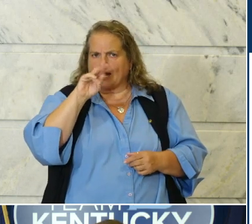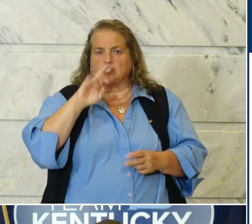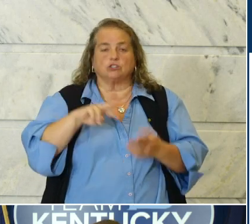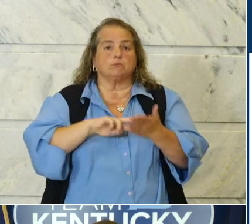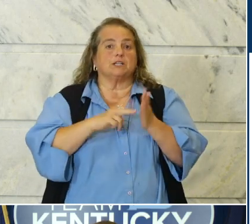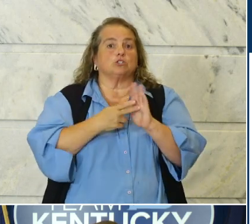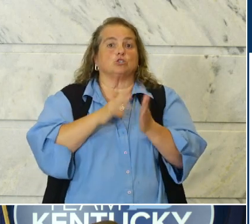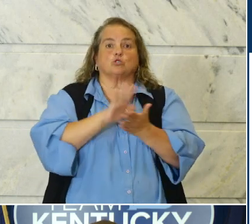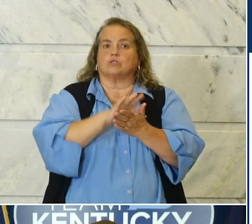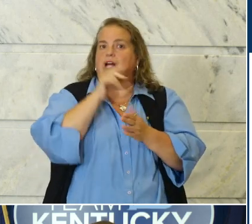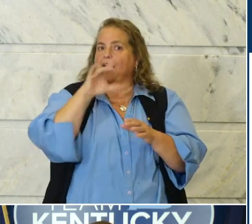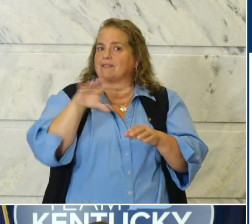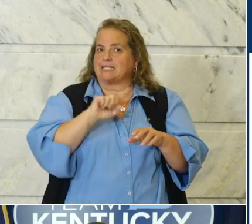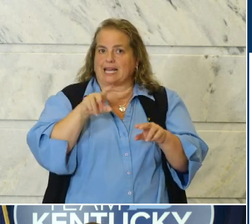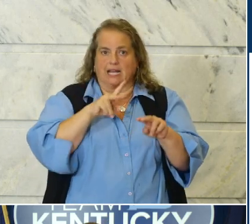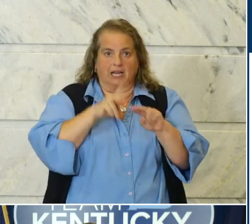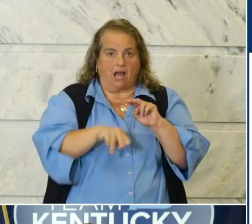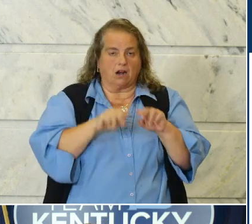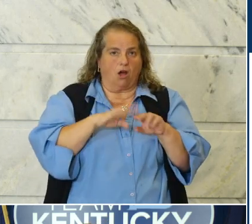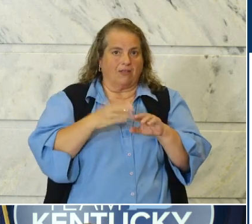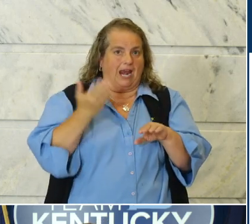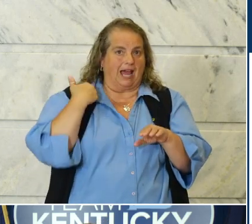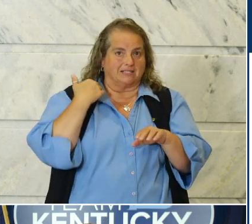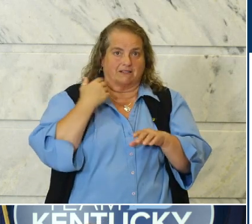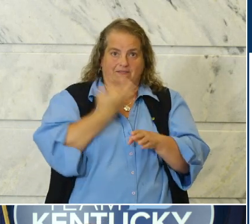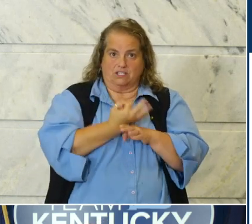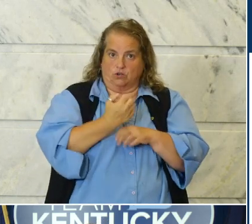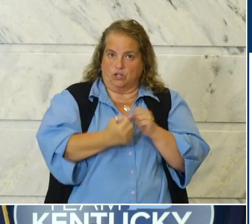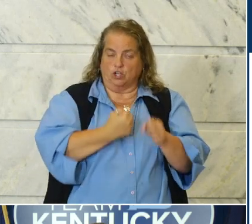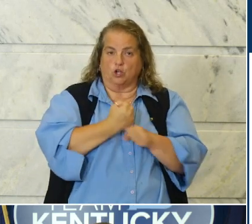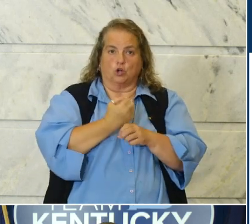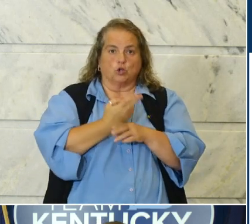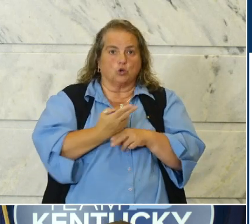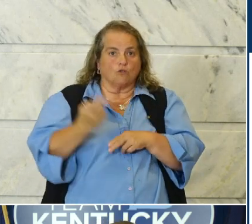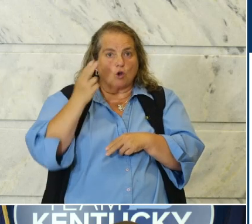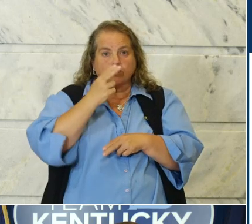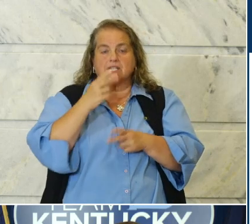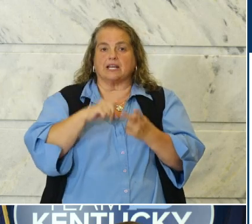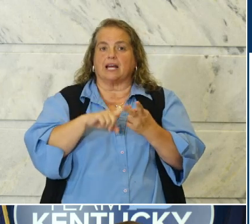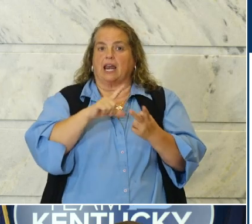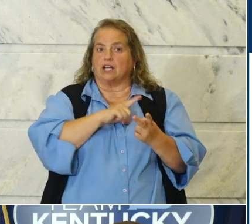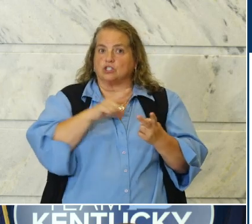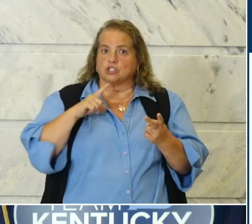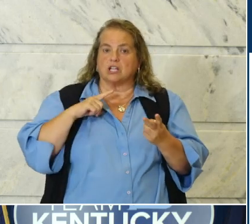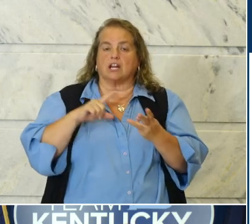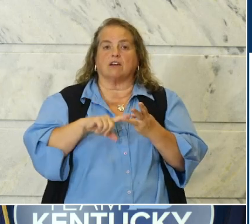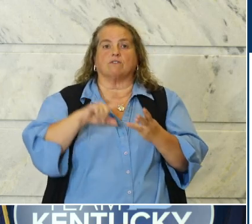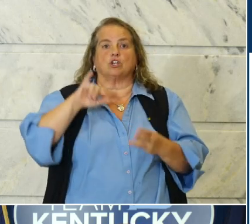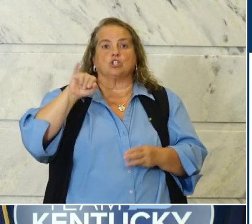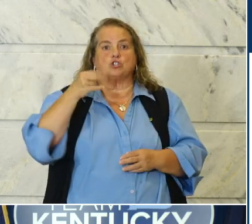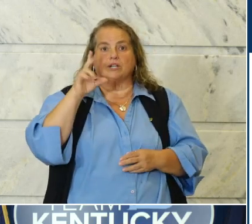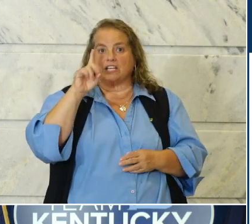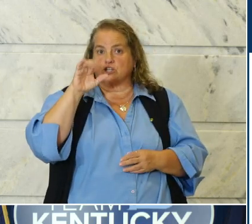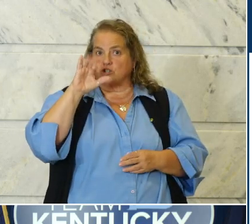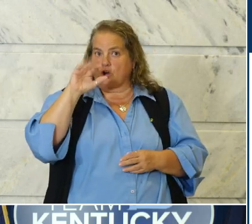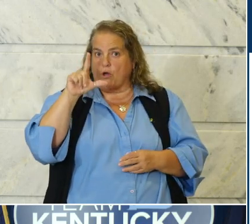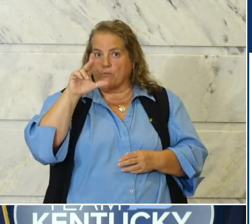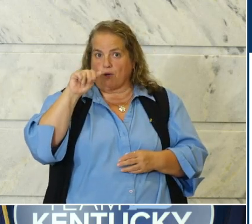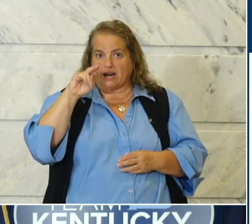on the last fiscal year. Universities aren't going to. The legislative branch and the judicial branch aren't going to have to. at